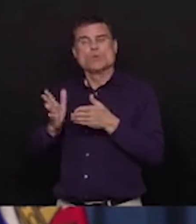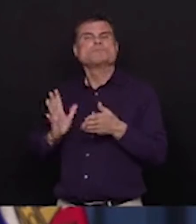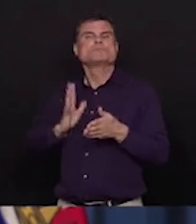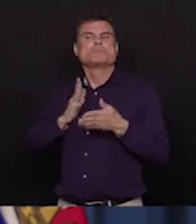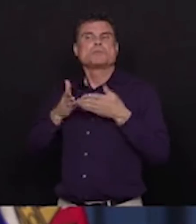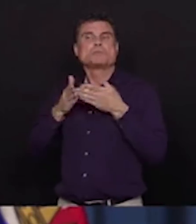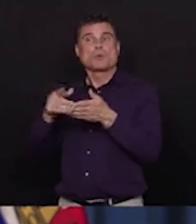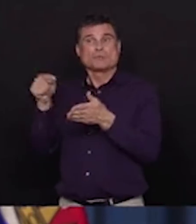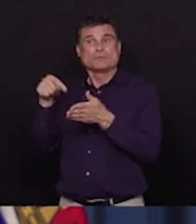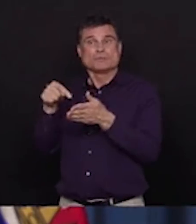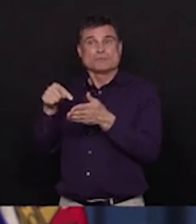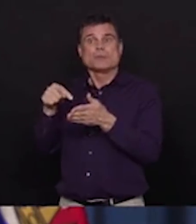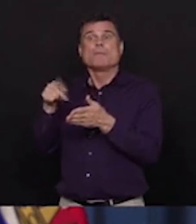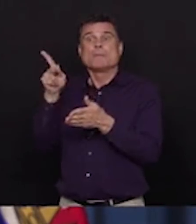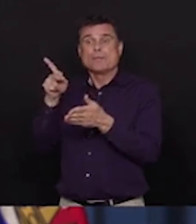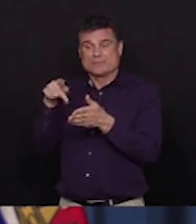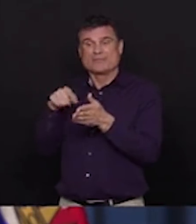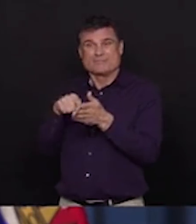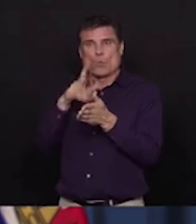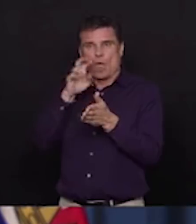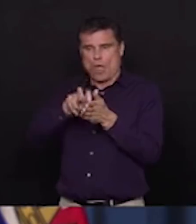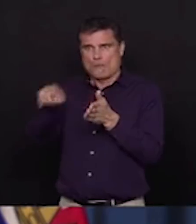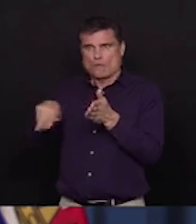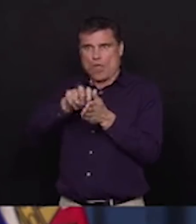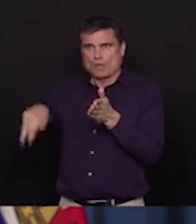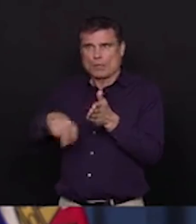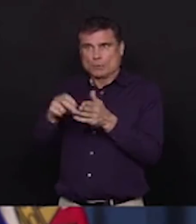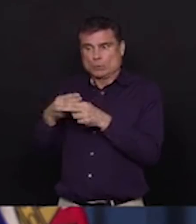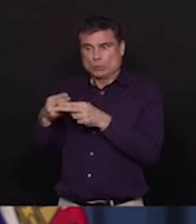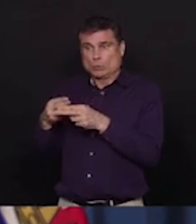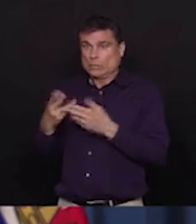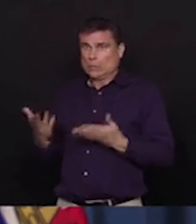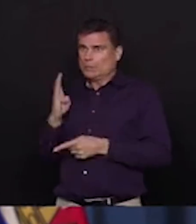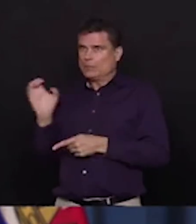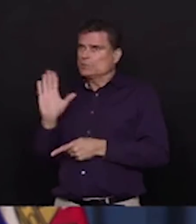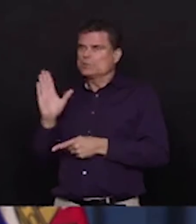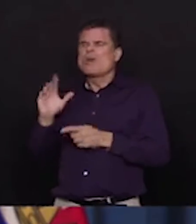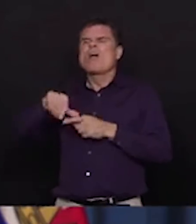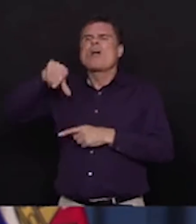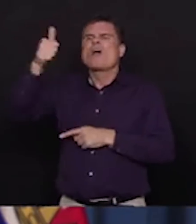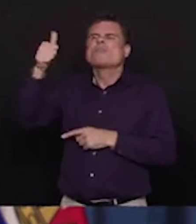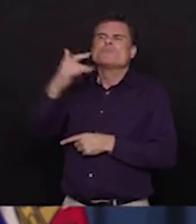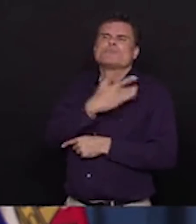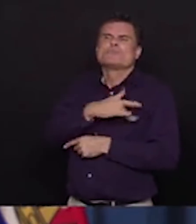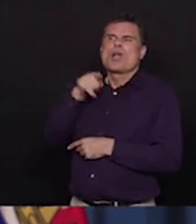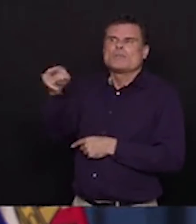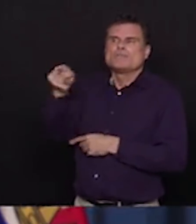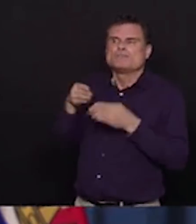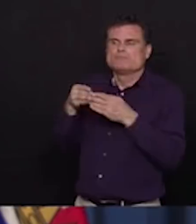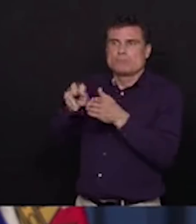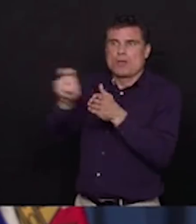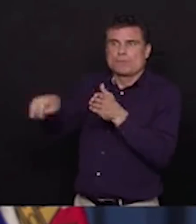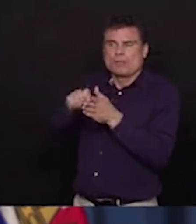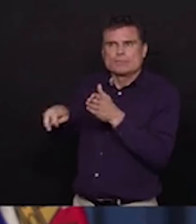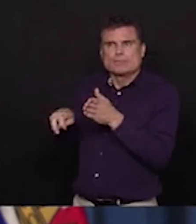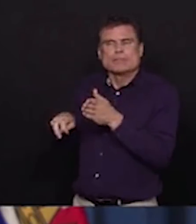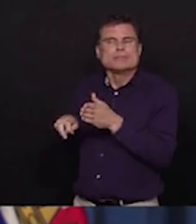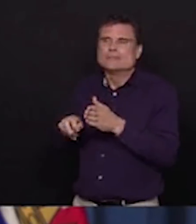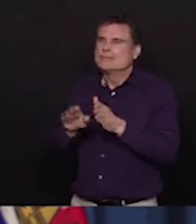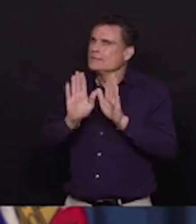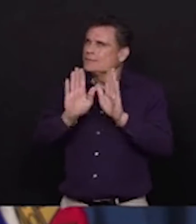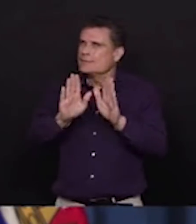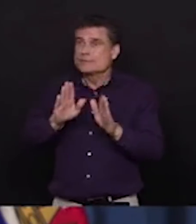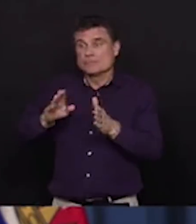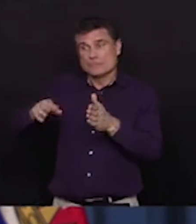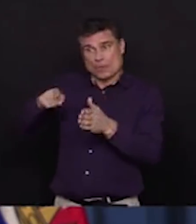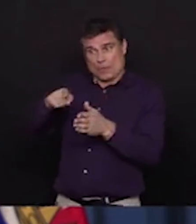Canadians abroad to come home. But in that case, as in all others, the expectation has to be high. And